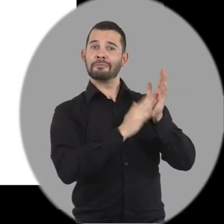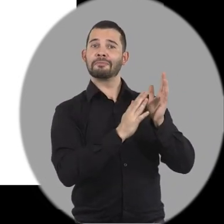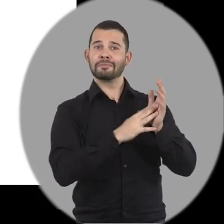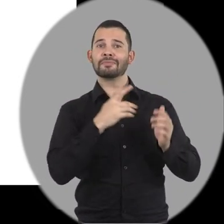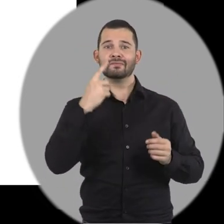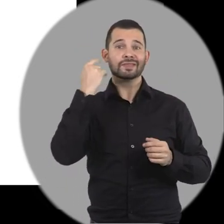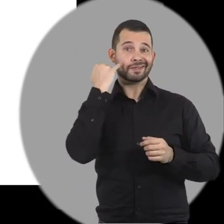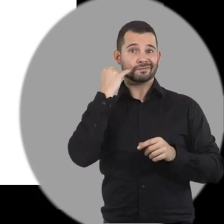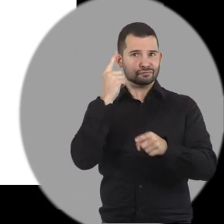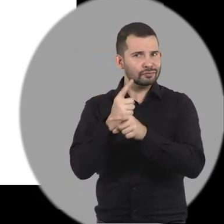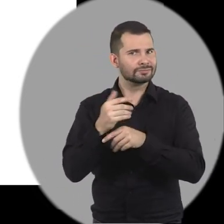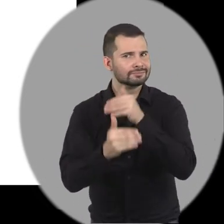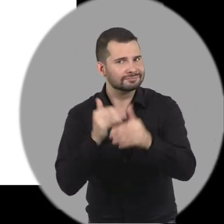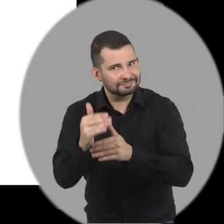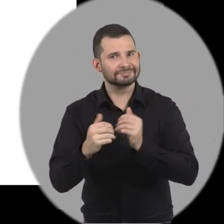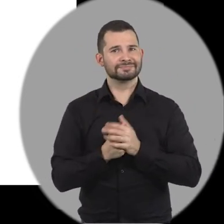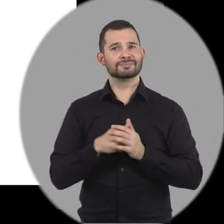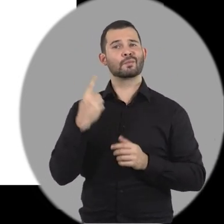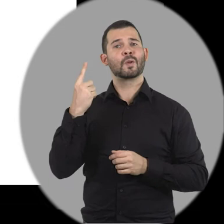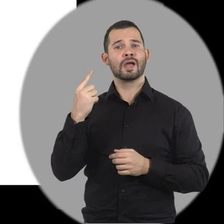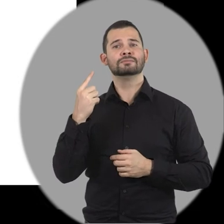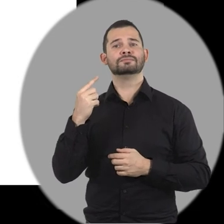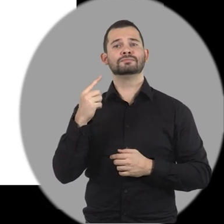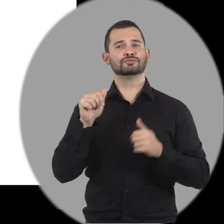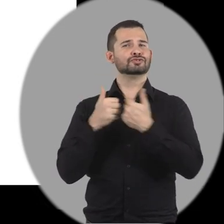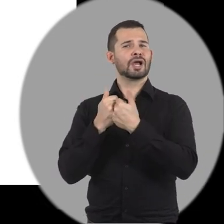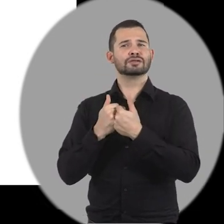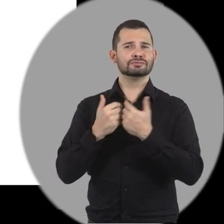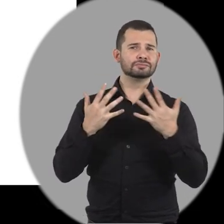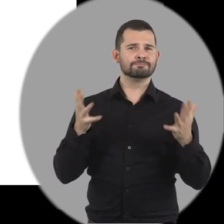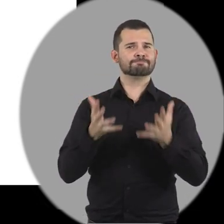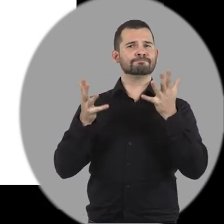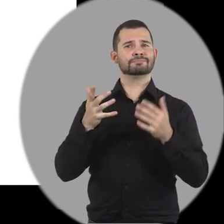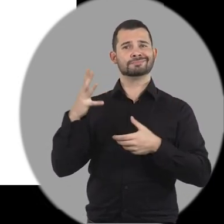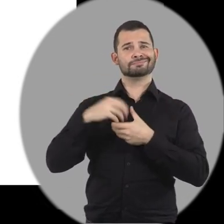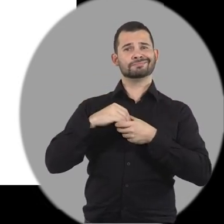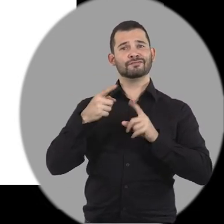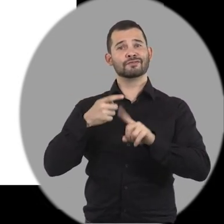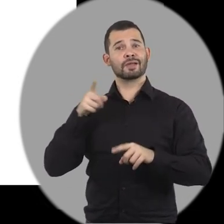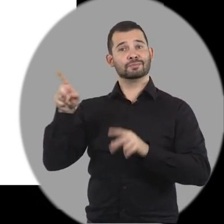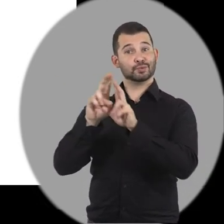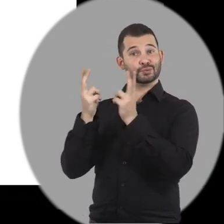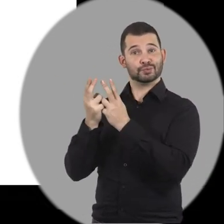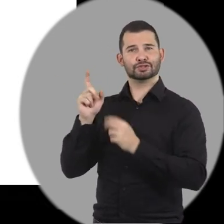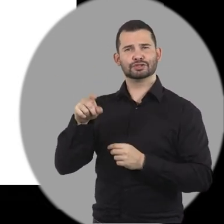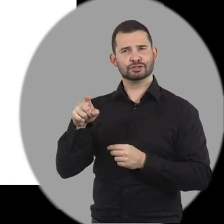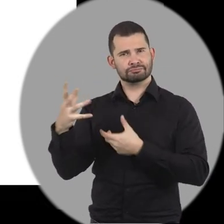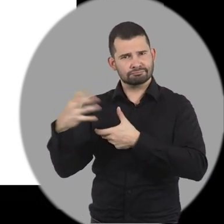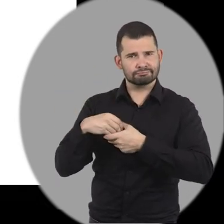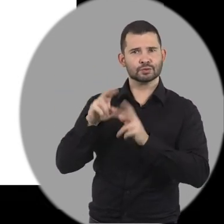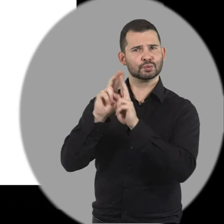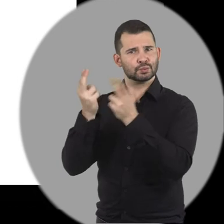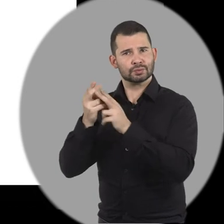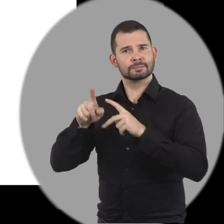right. Some of the key challenges included promoting engagement from our unions, so involving them from the